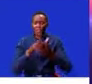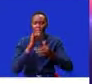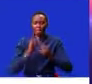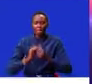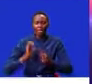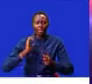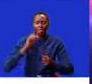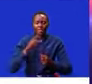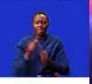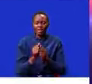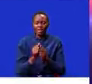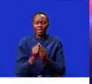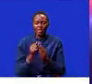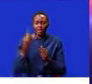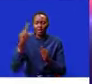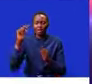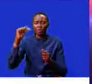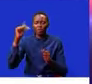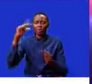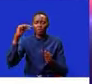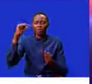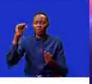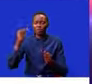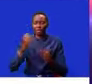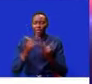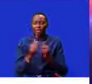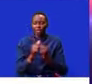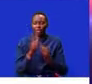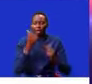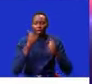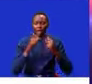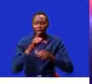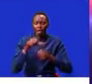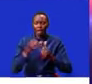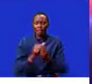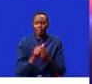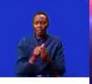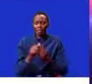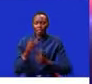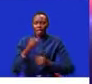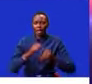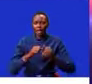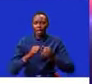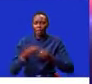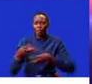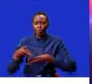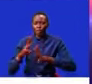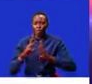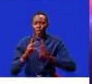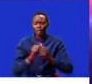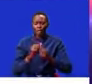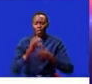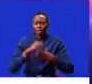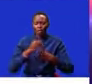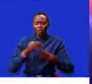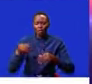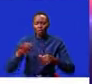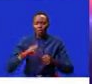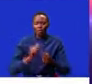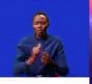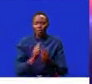migosi Onyango Ondong'a bende koro onito ywago rach mar okenge magisebedo kata lwasi magisebedo ka